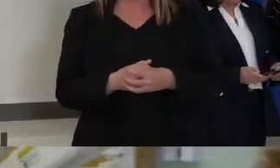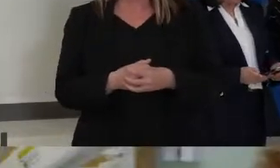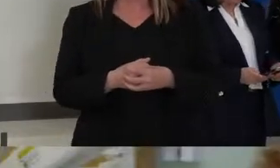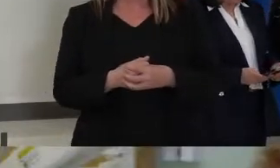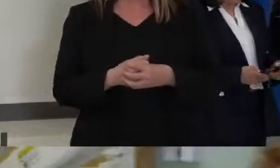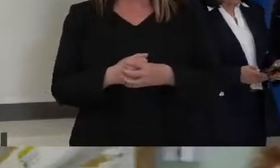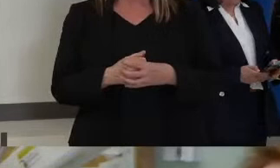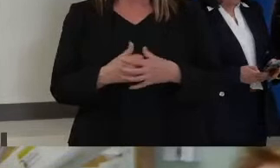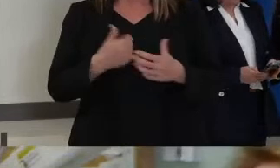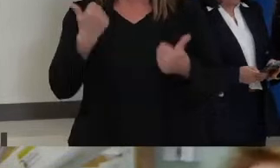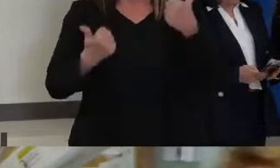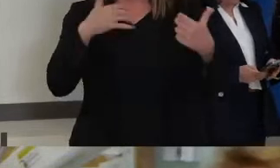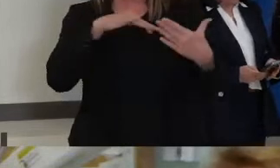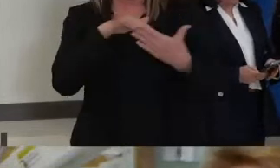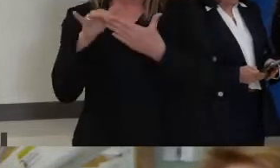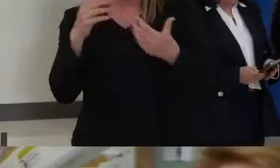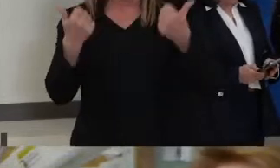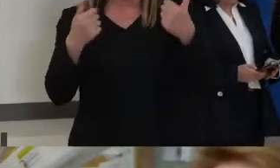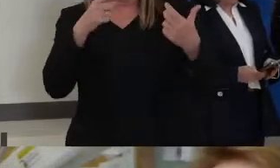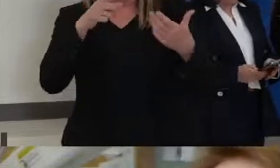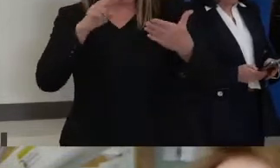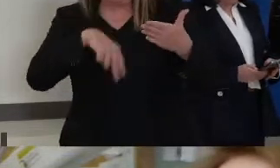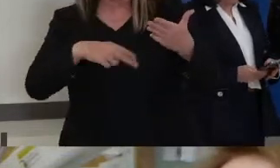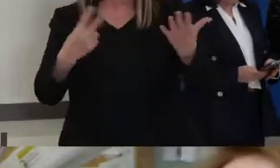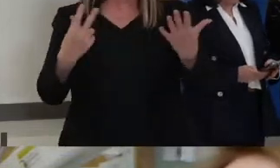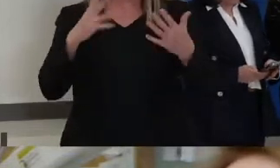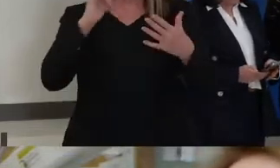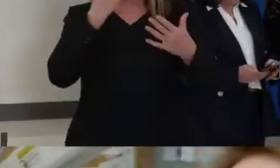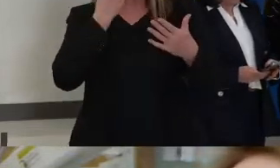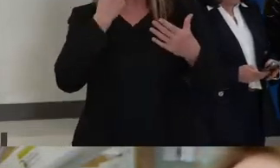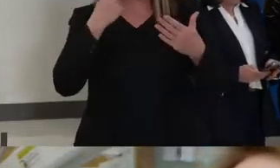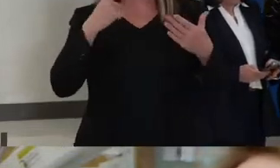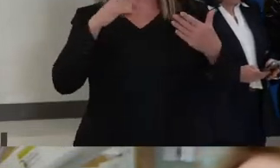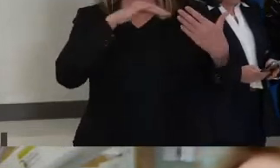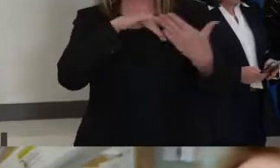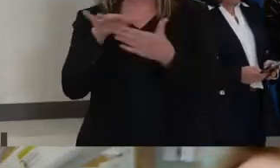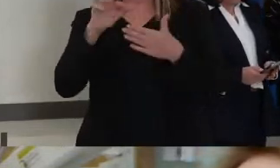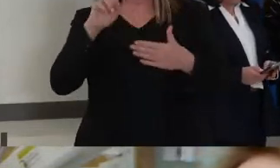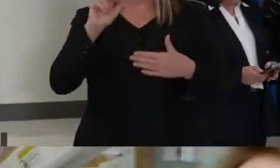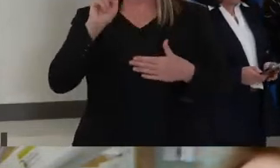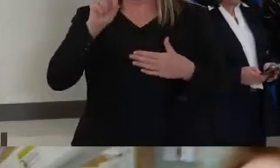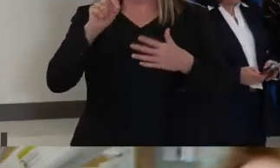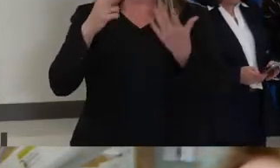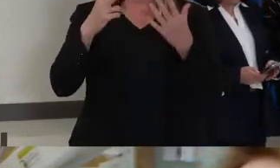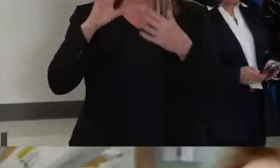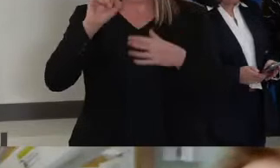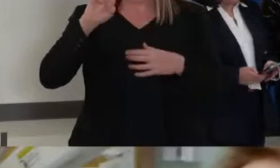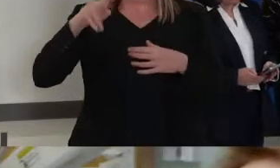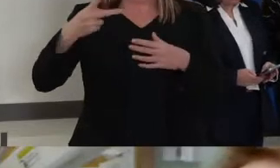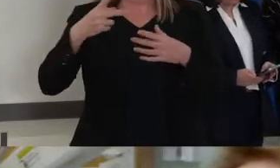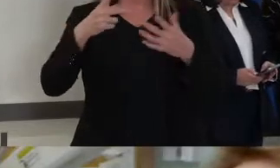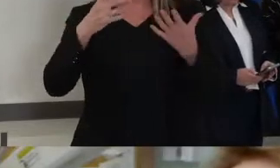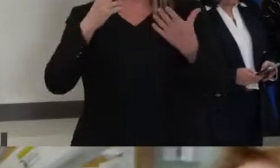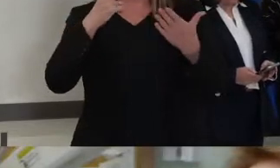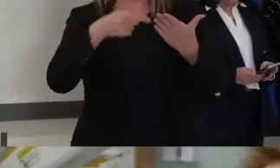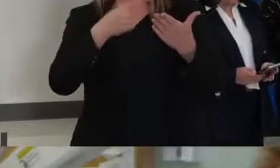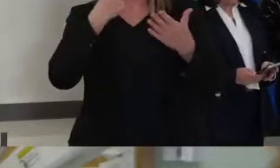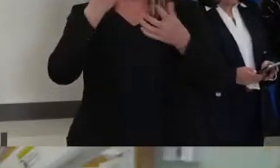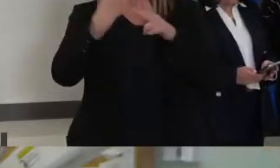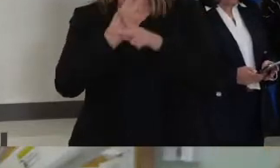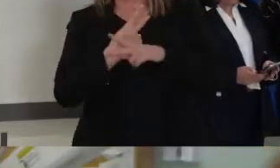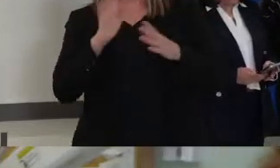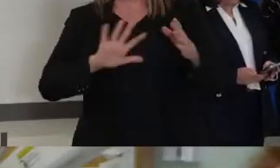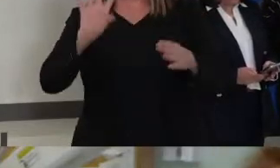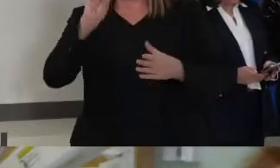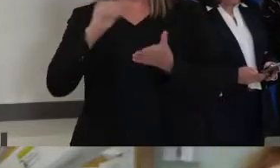at which study, a recent study by the RAND Corporation identified roughly 6,000 beds. Some would say you need a little